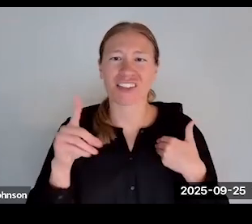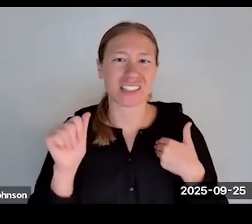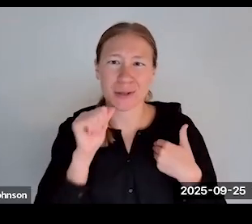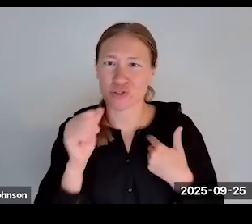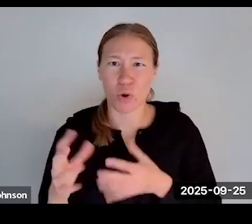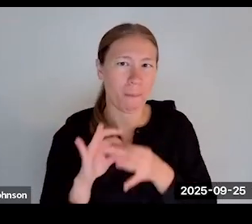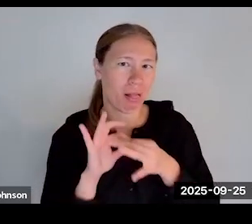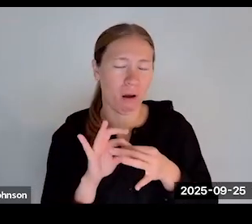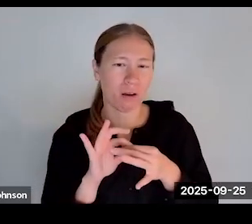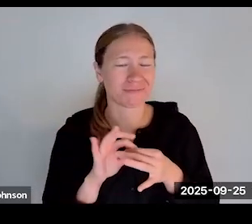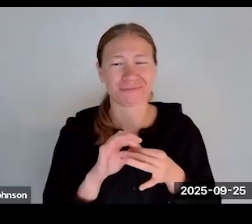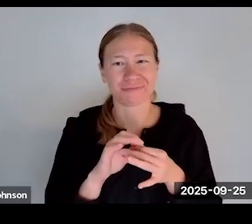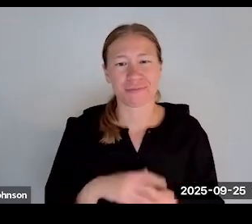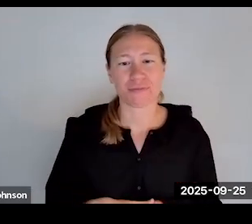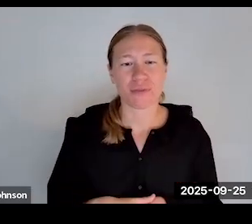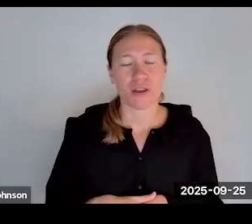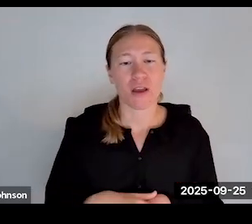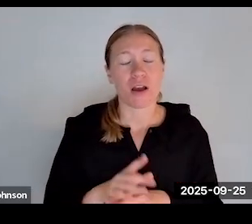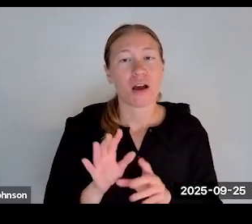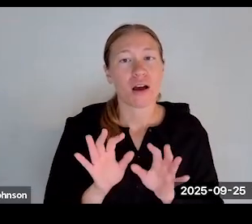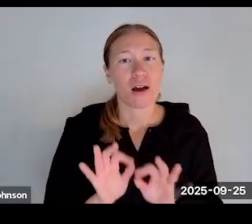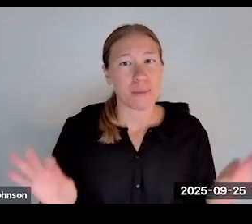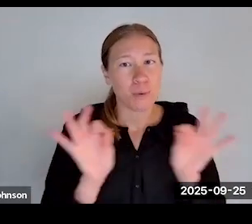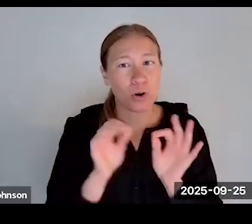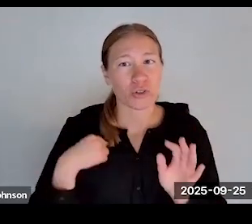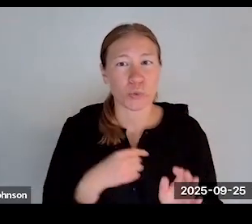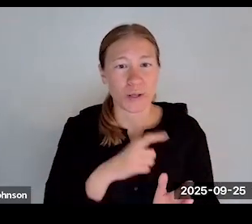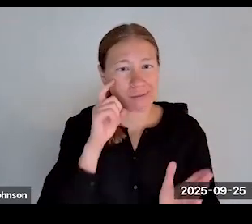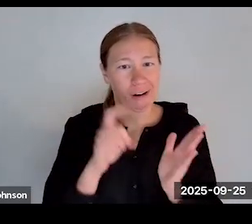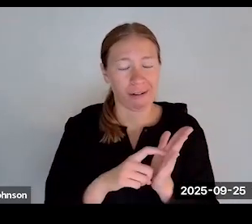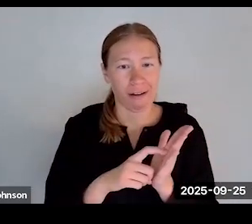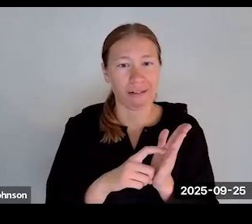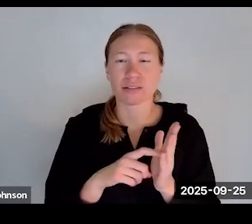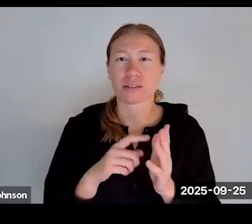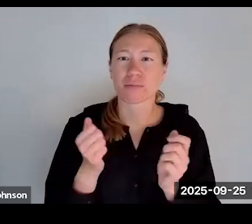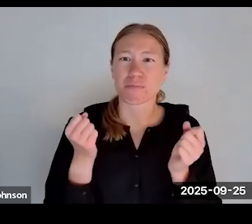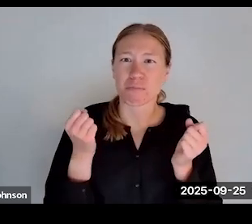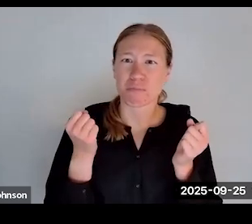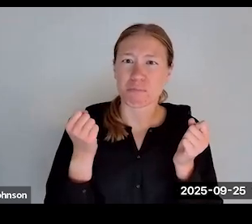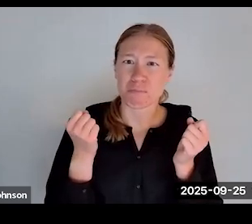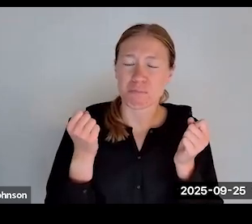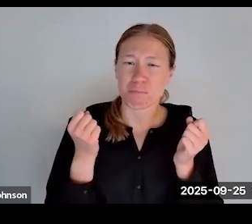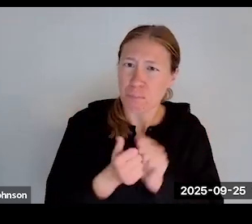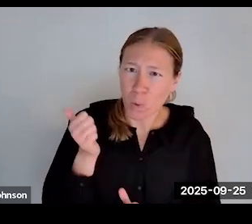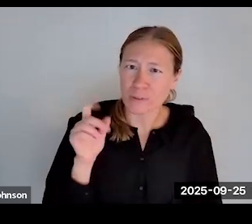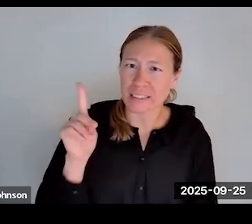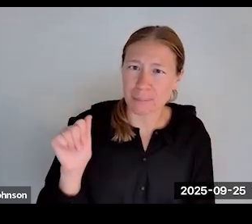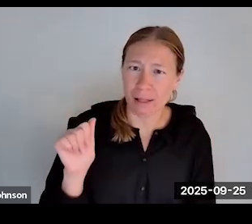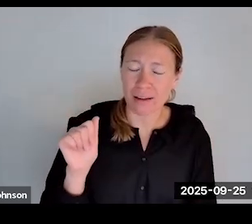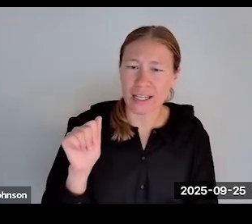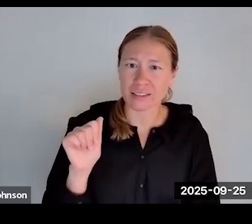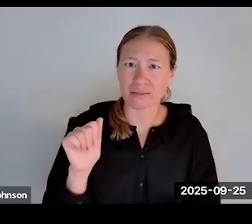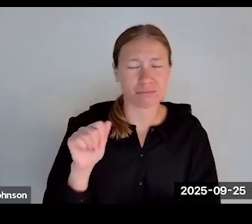It's especially important when we consider that the majority of disabilities are non apparent, things we can't